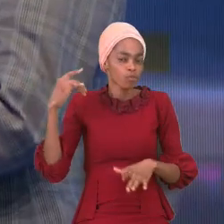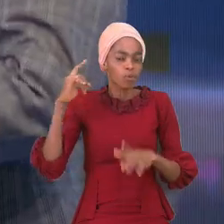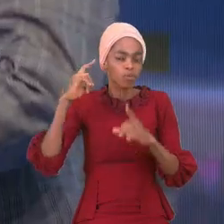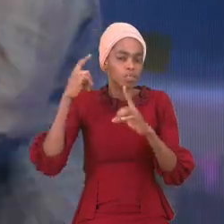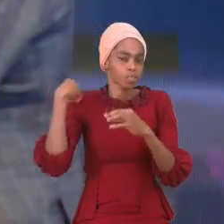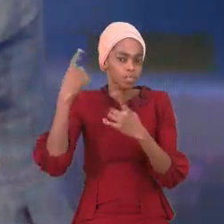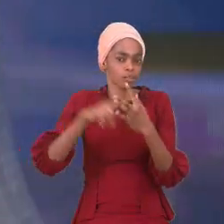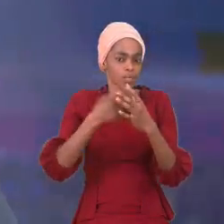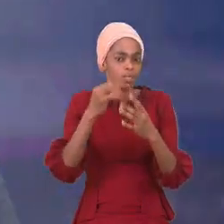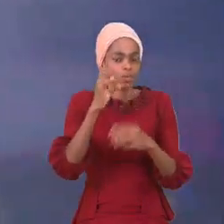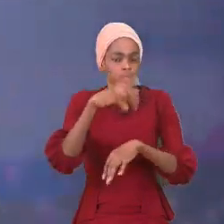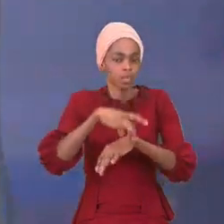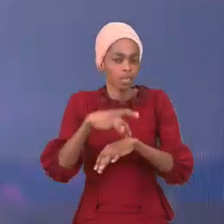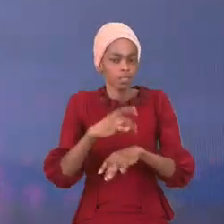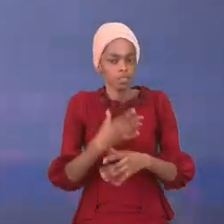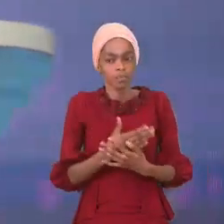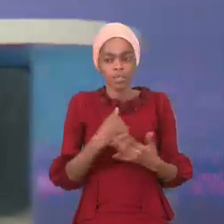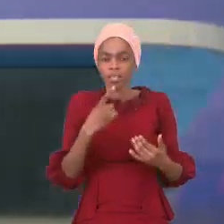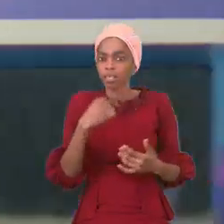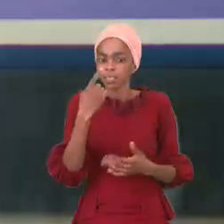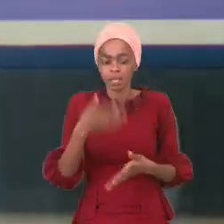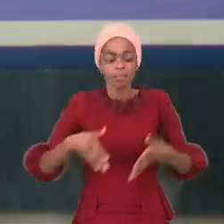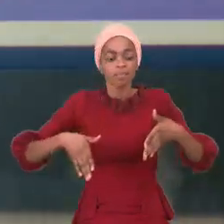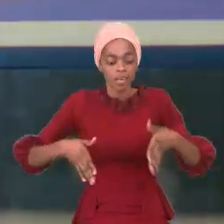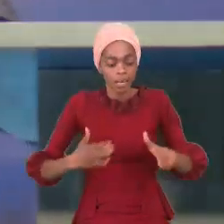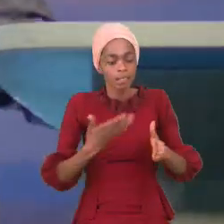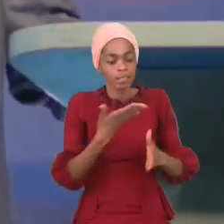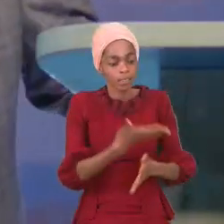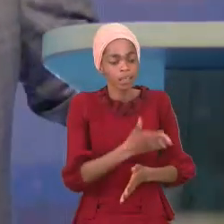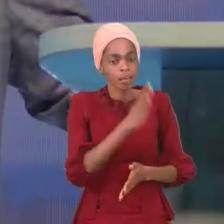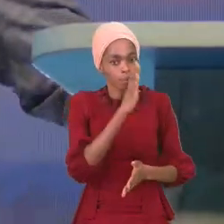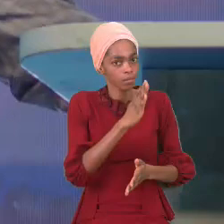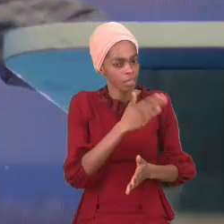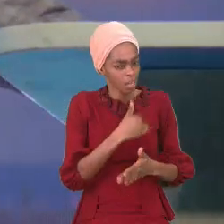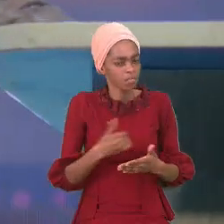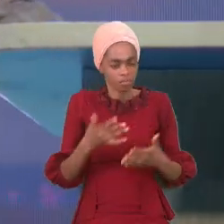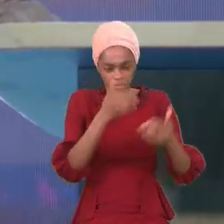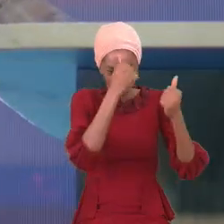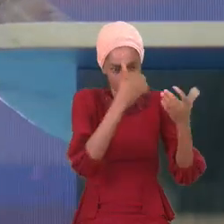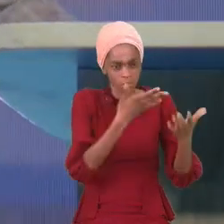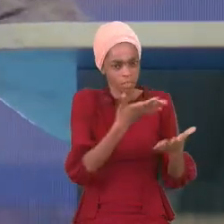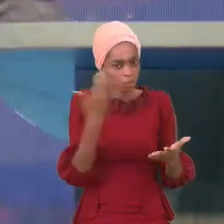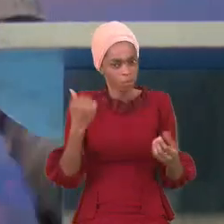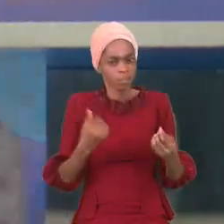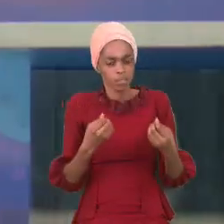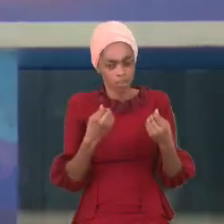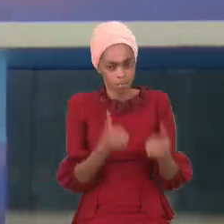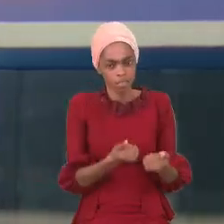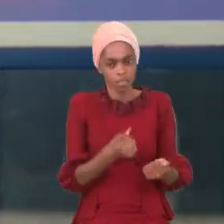creation. And he said, let there be, and there was immediately.